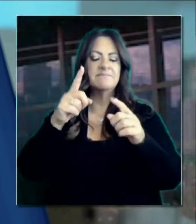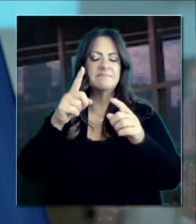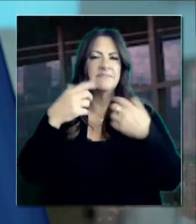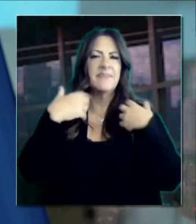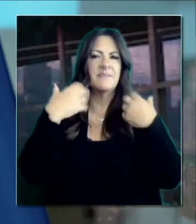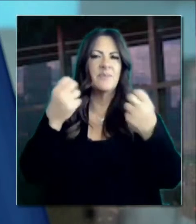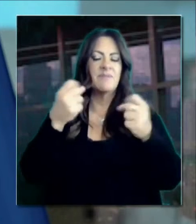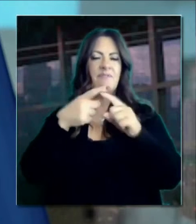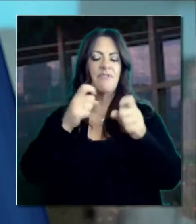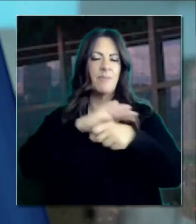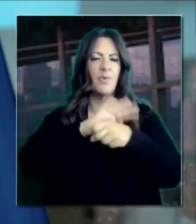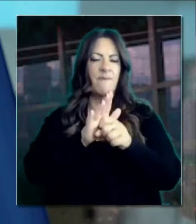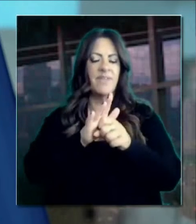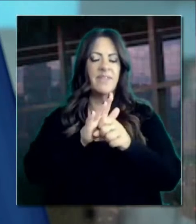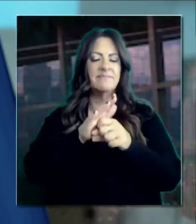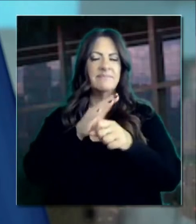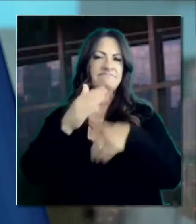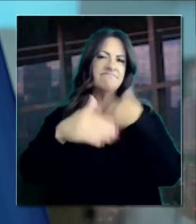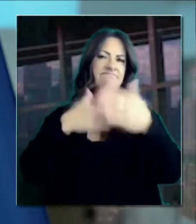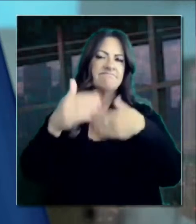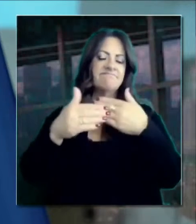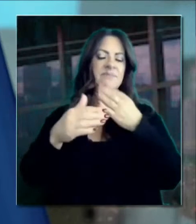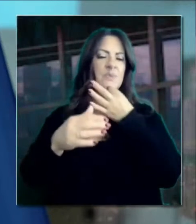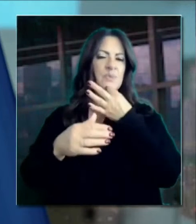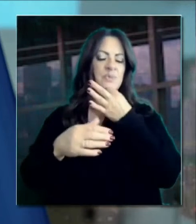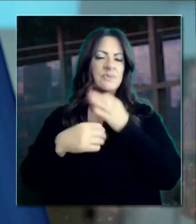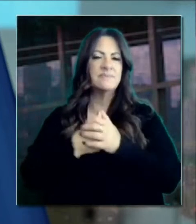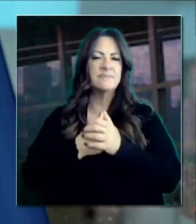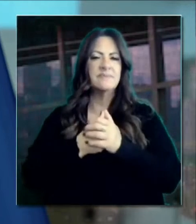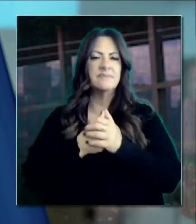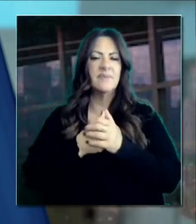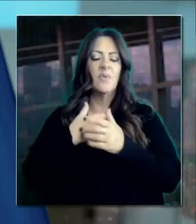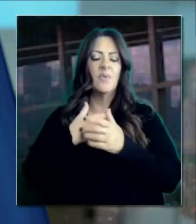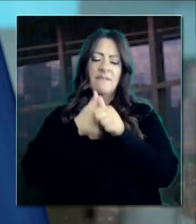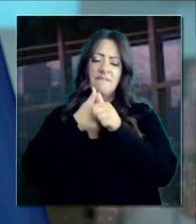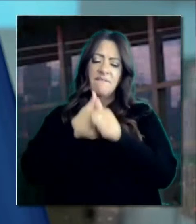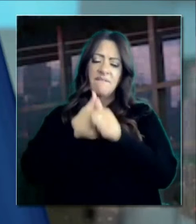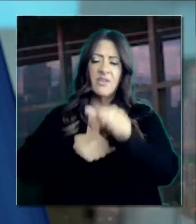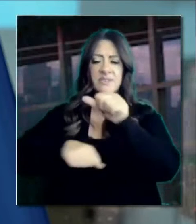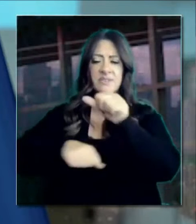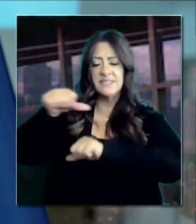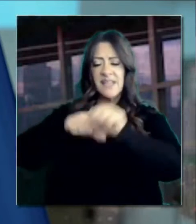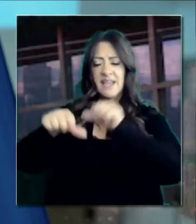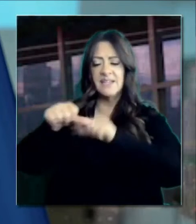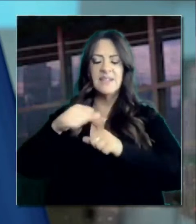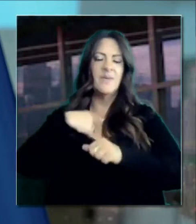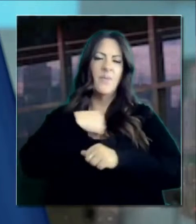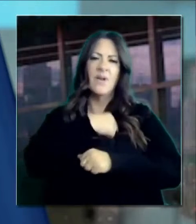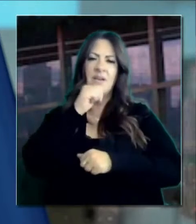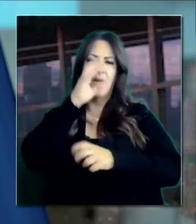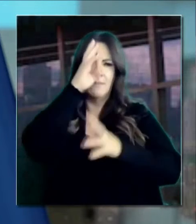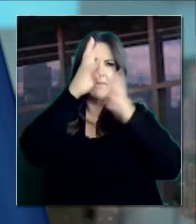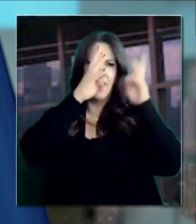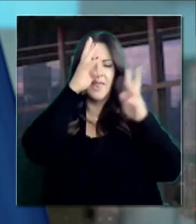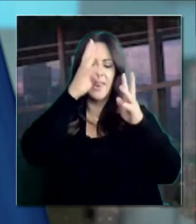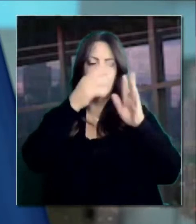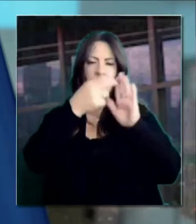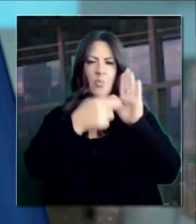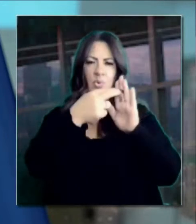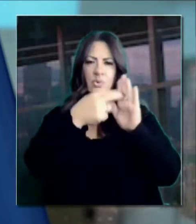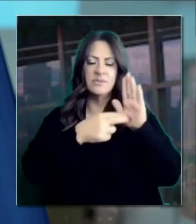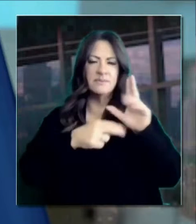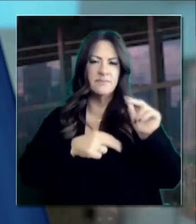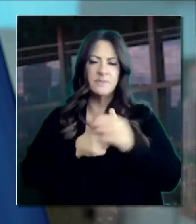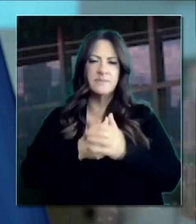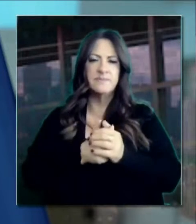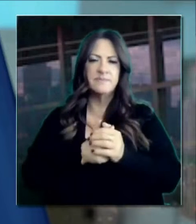team, data-driven, scientifically based, not arbitrary, and want